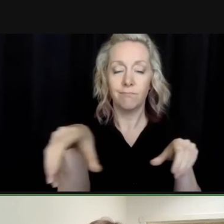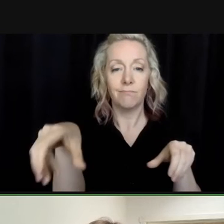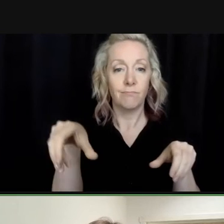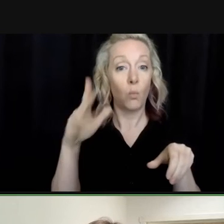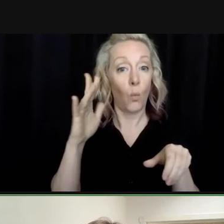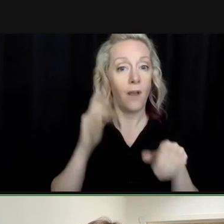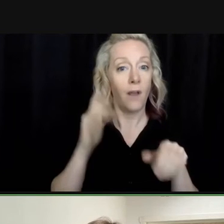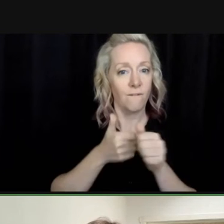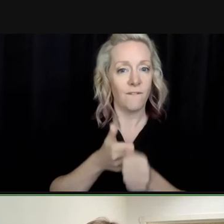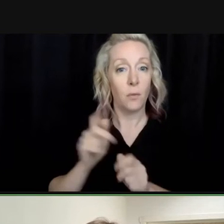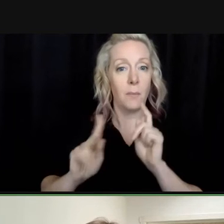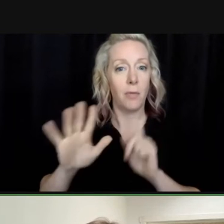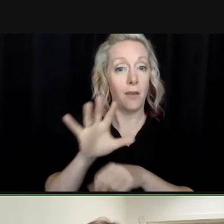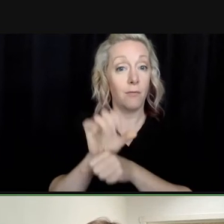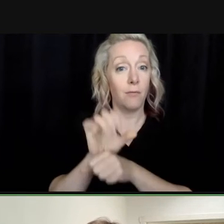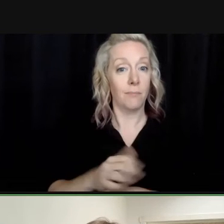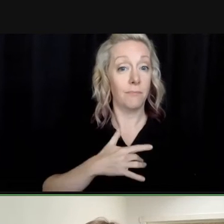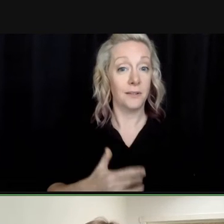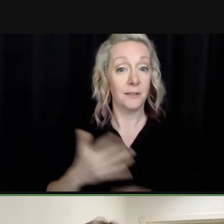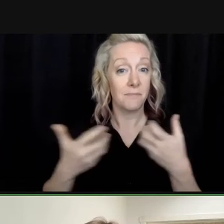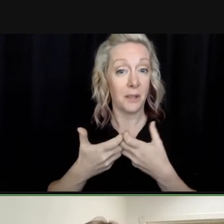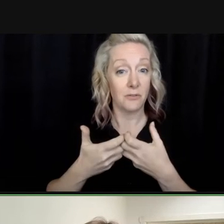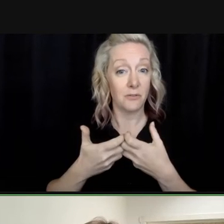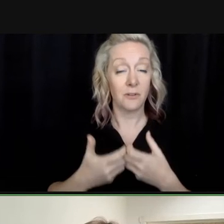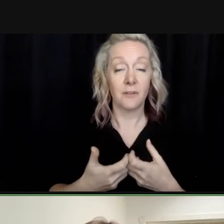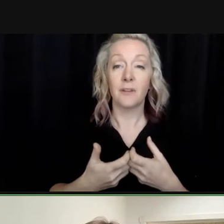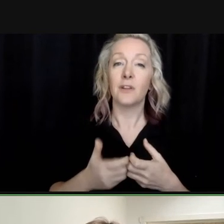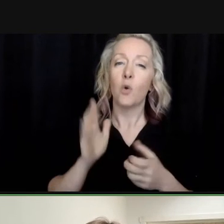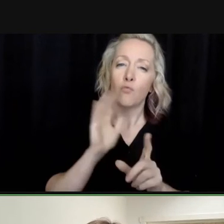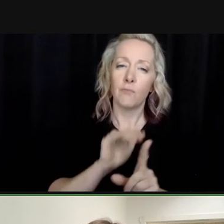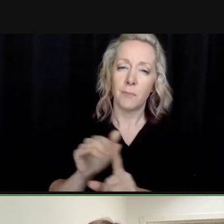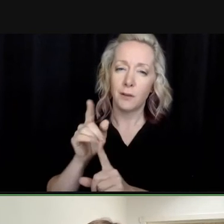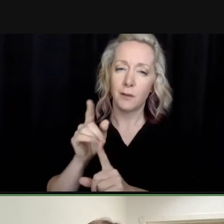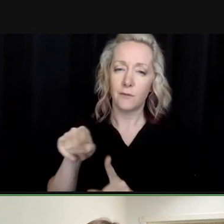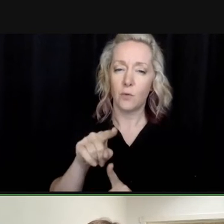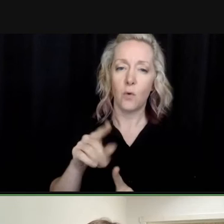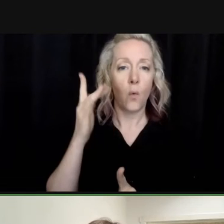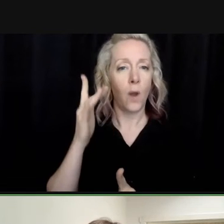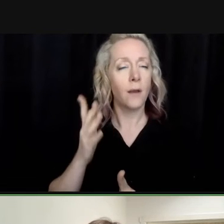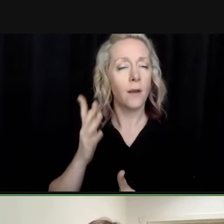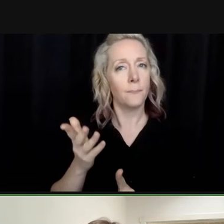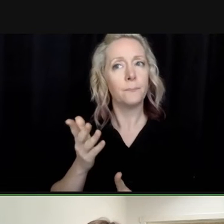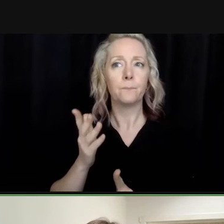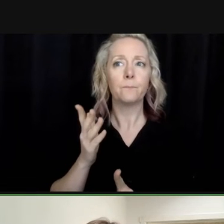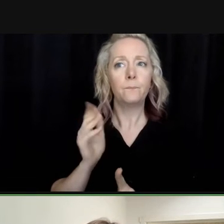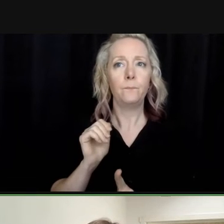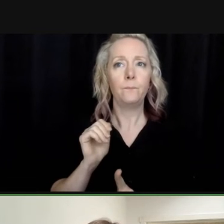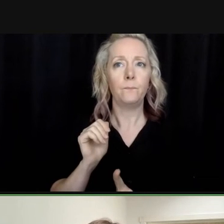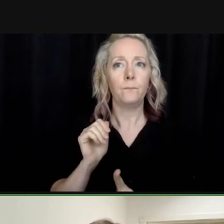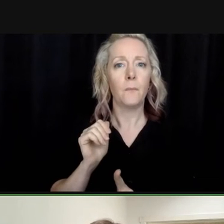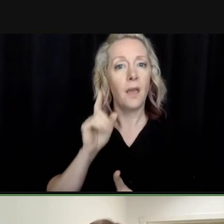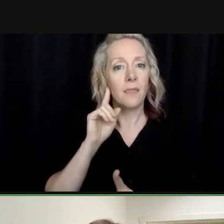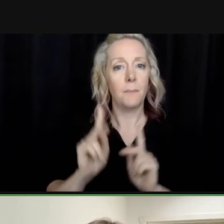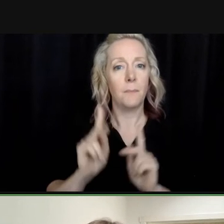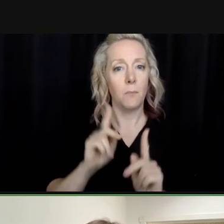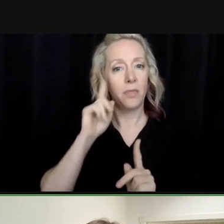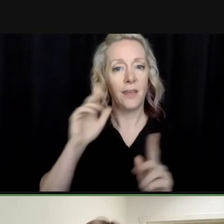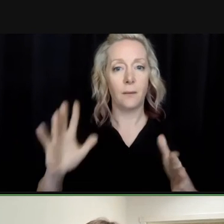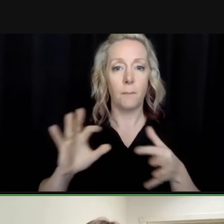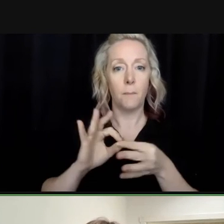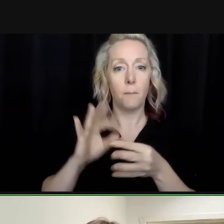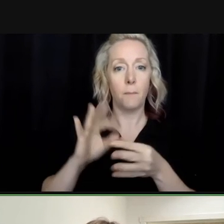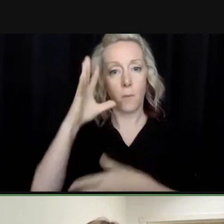is just to remind us, because I think when people think about autism and charge, one of the reasons they see them so linked is because how they're